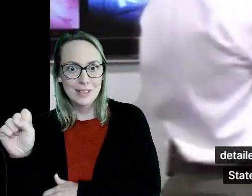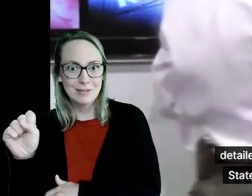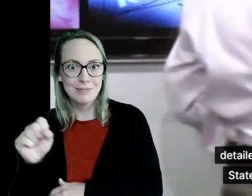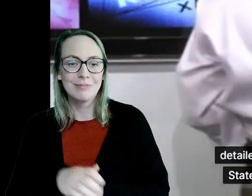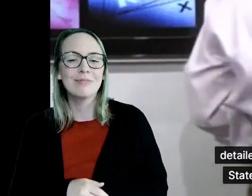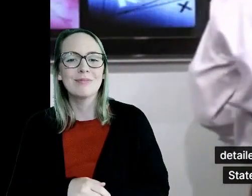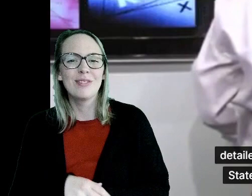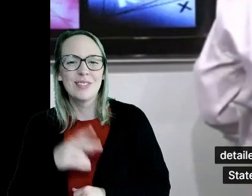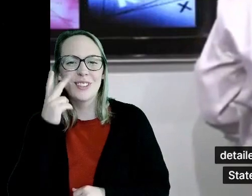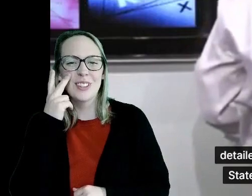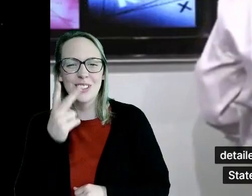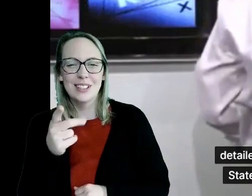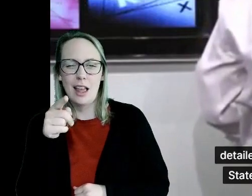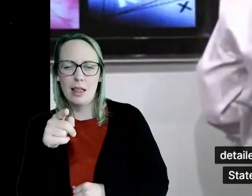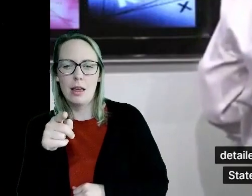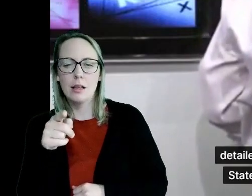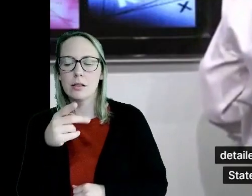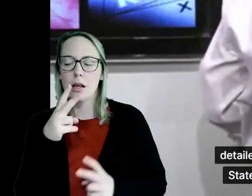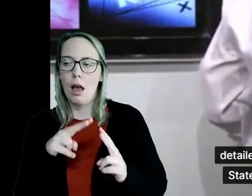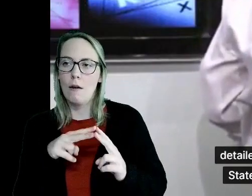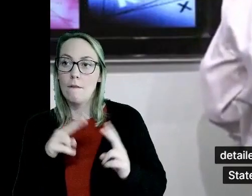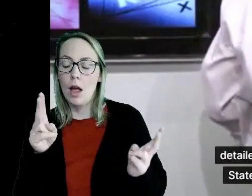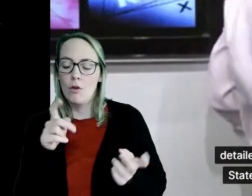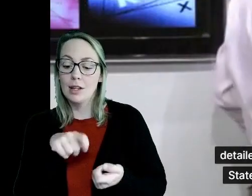very detailed and accurate